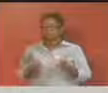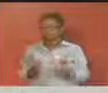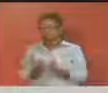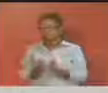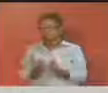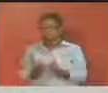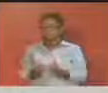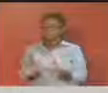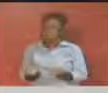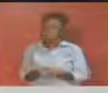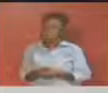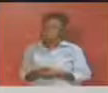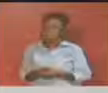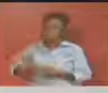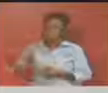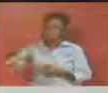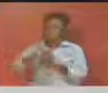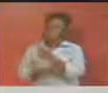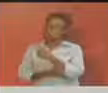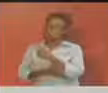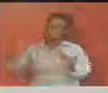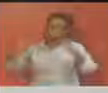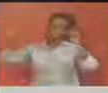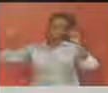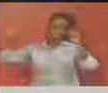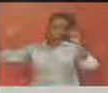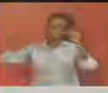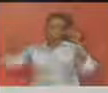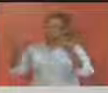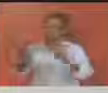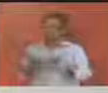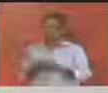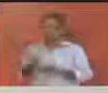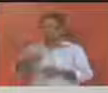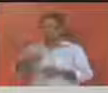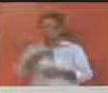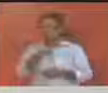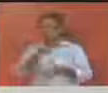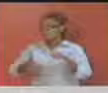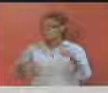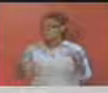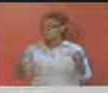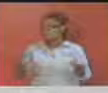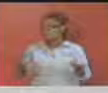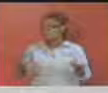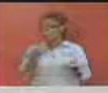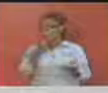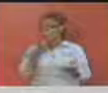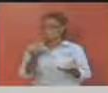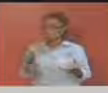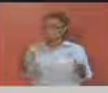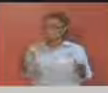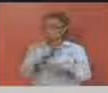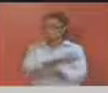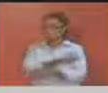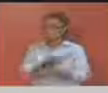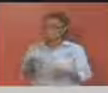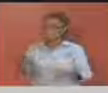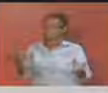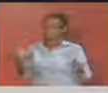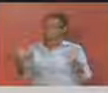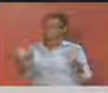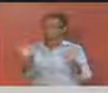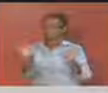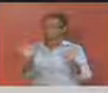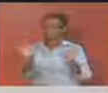that type of shock, but we can't. So I understand, but in the interest